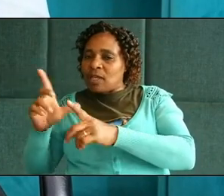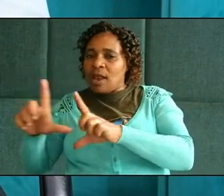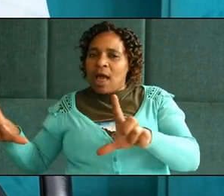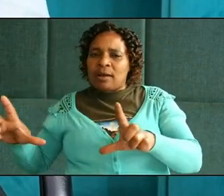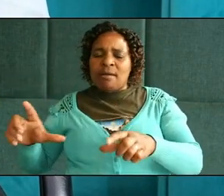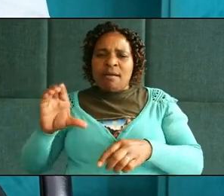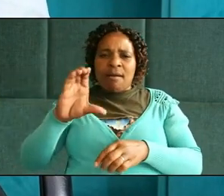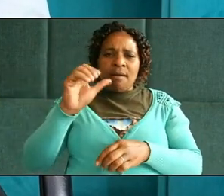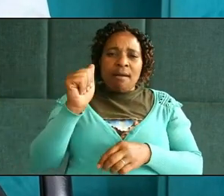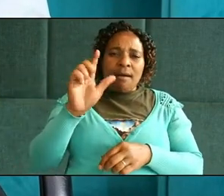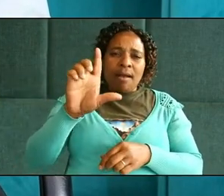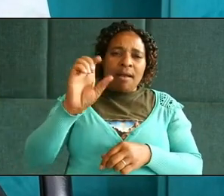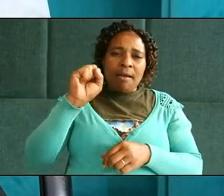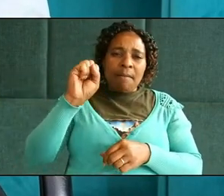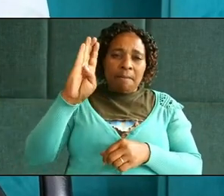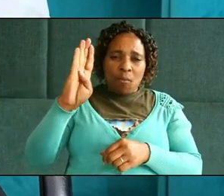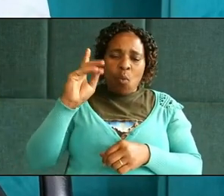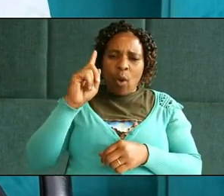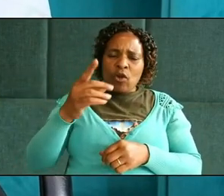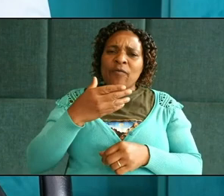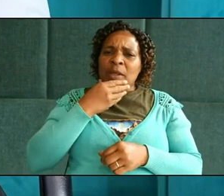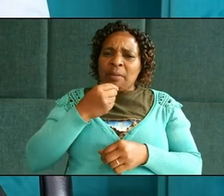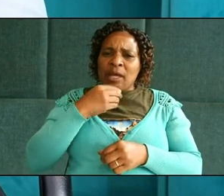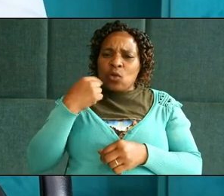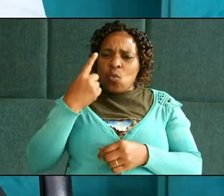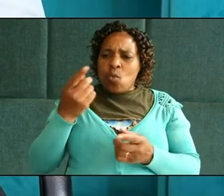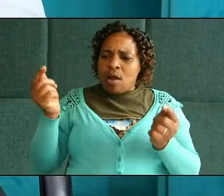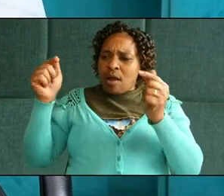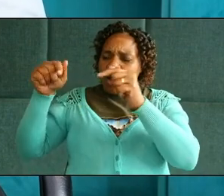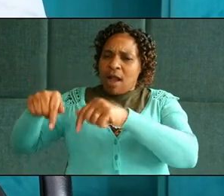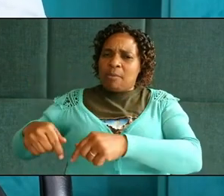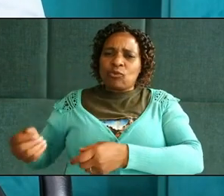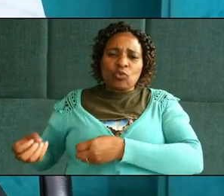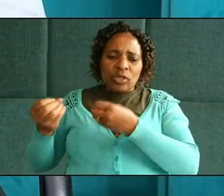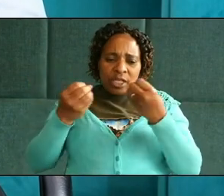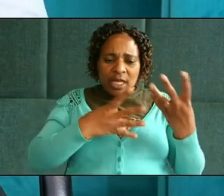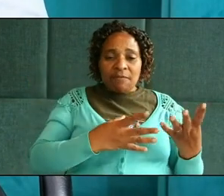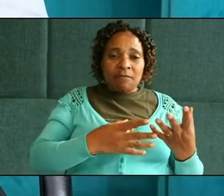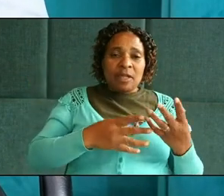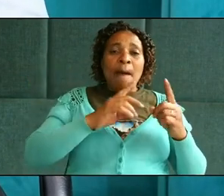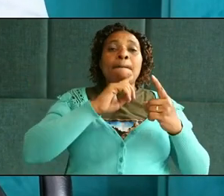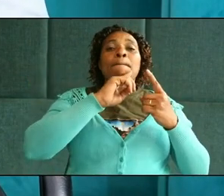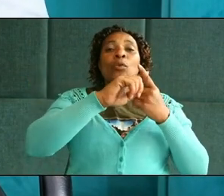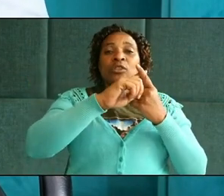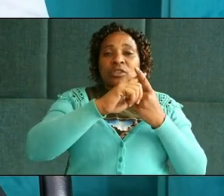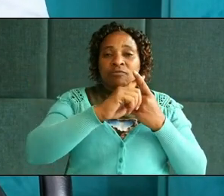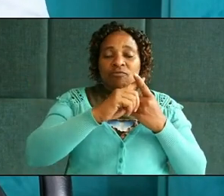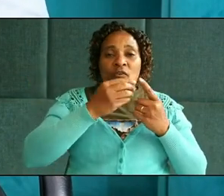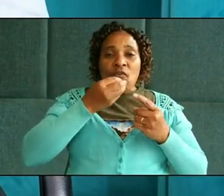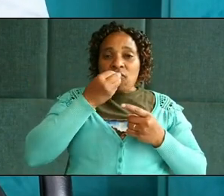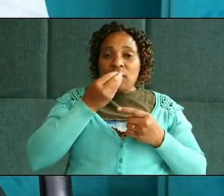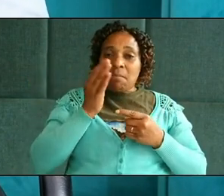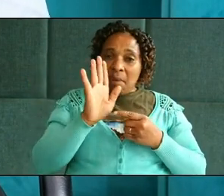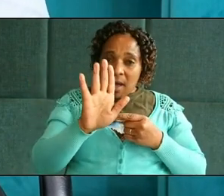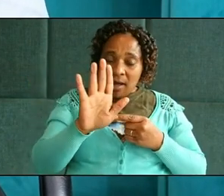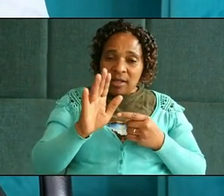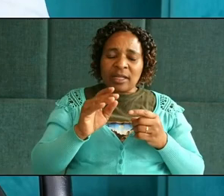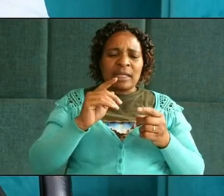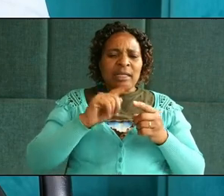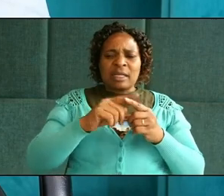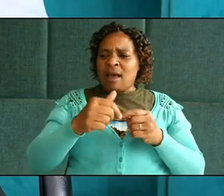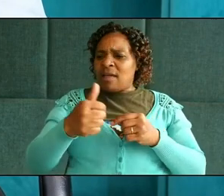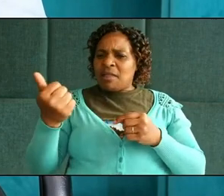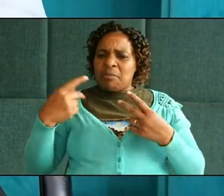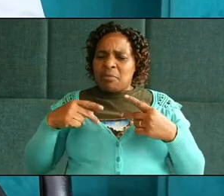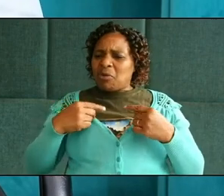Caleb was one of the guys who came, and then he gave a positive feedback, whereby all the other guys, they were like, no, as for